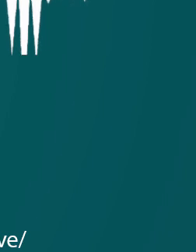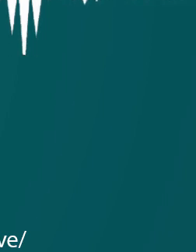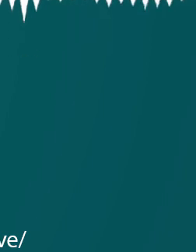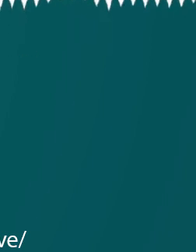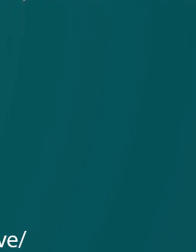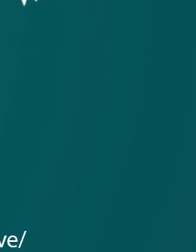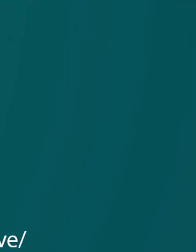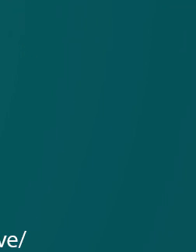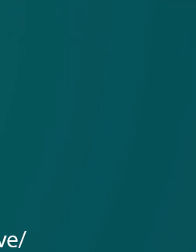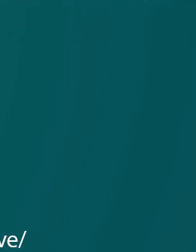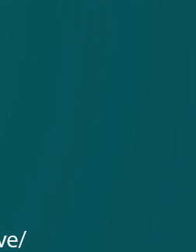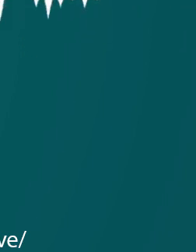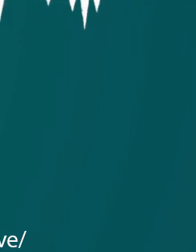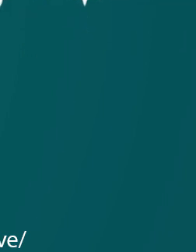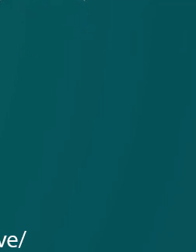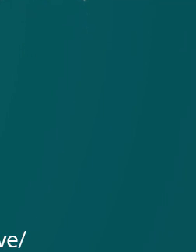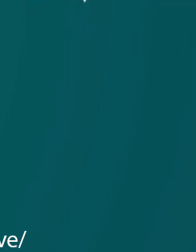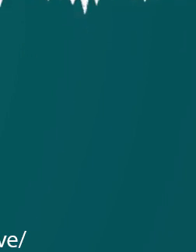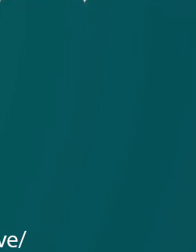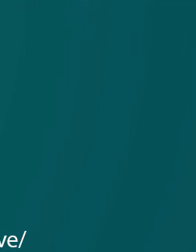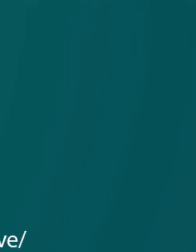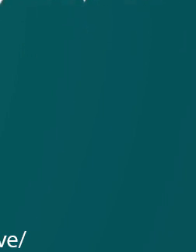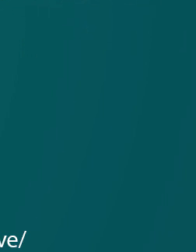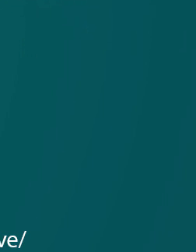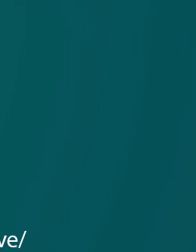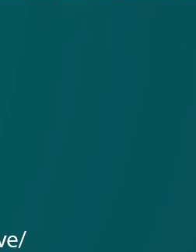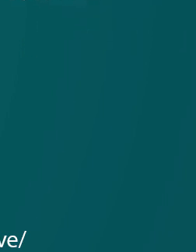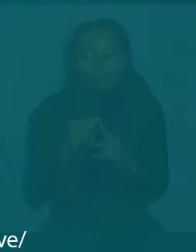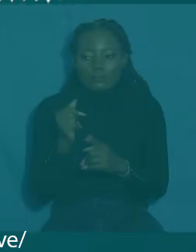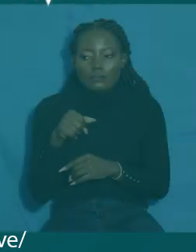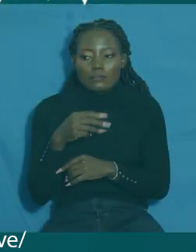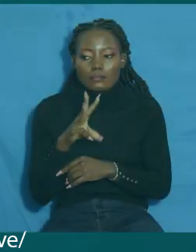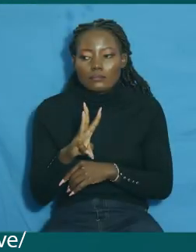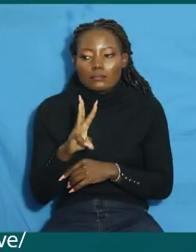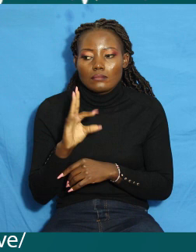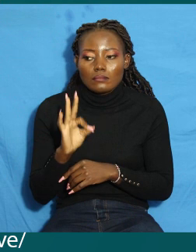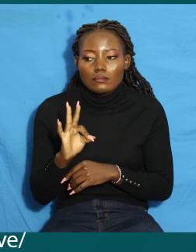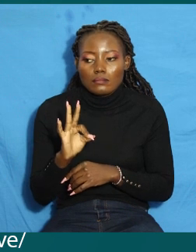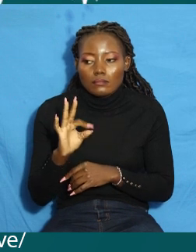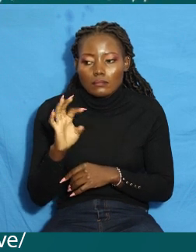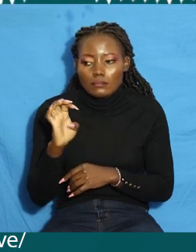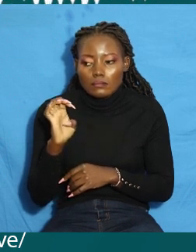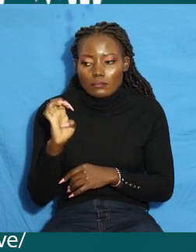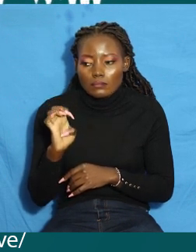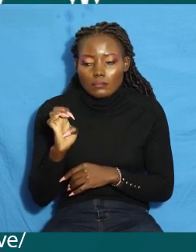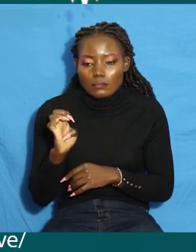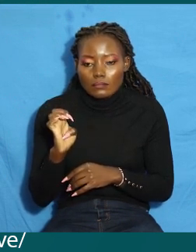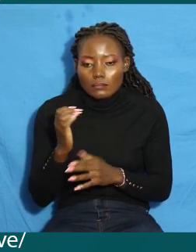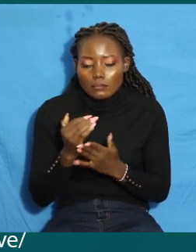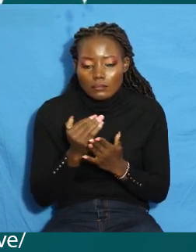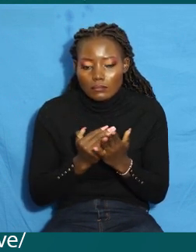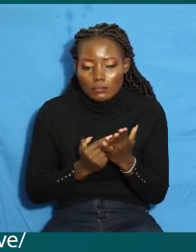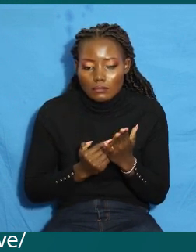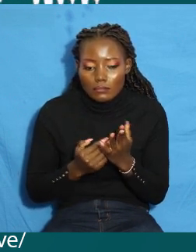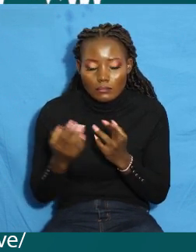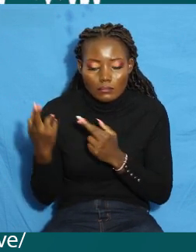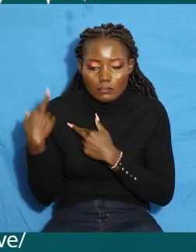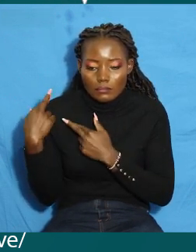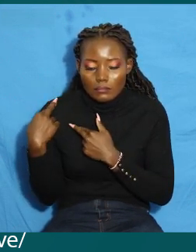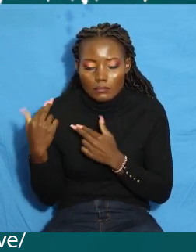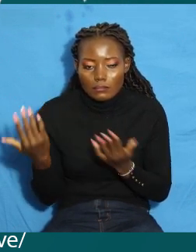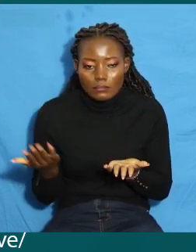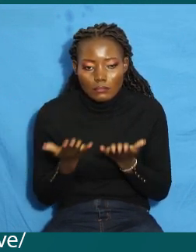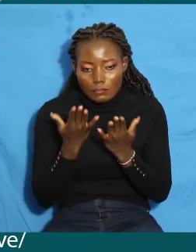Welcome to Sportswave Africa Foundation Education Program. As part of our duty to promote coaching